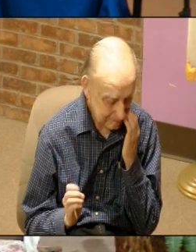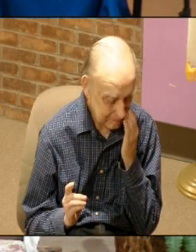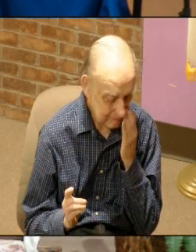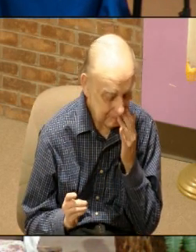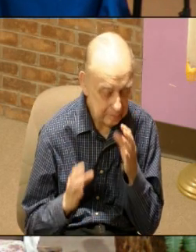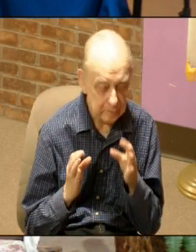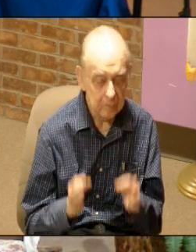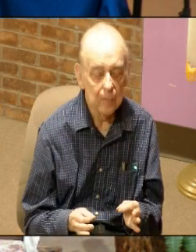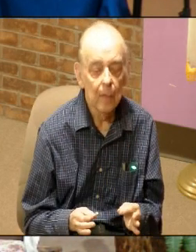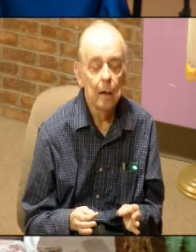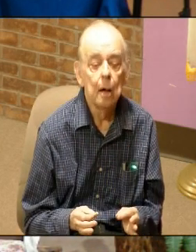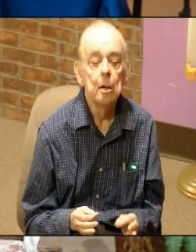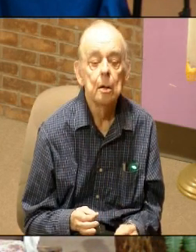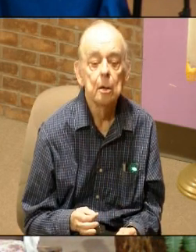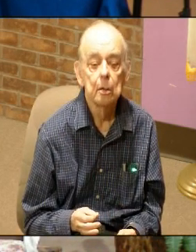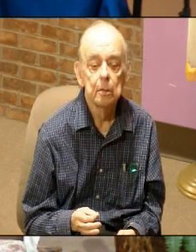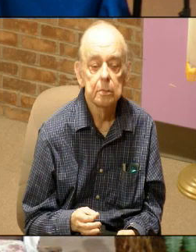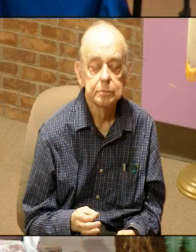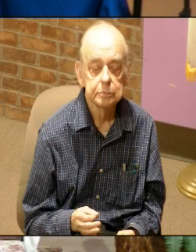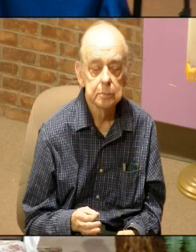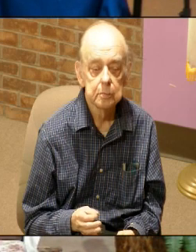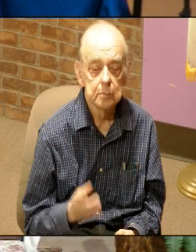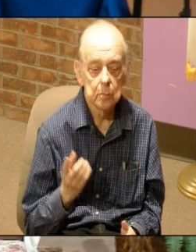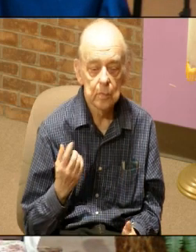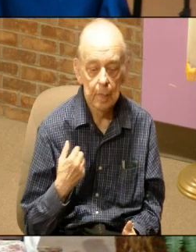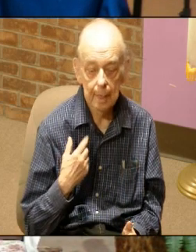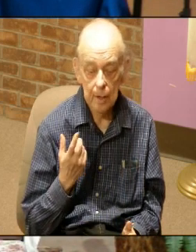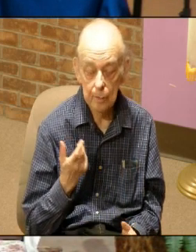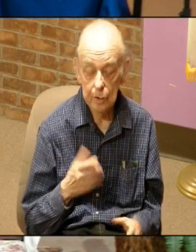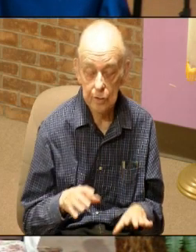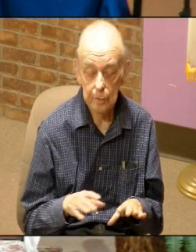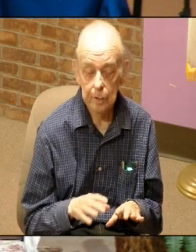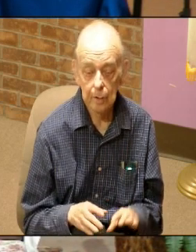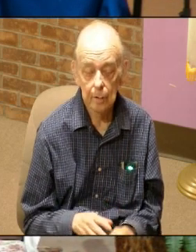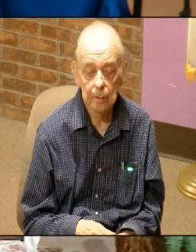decided that what she would do